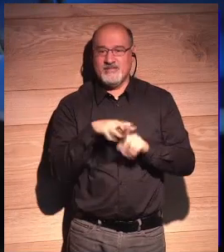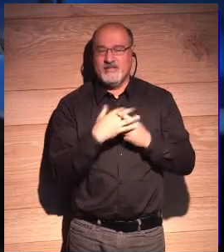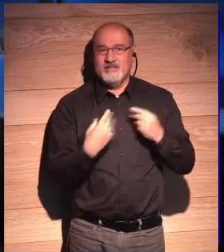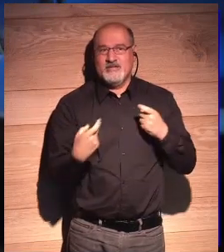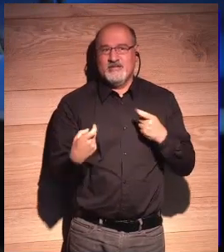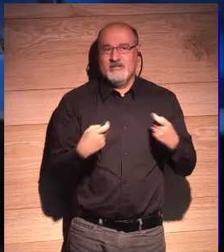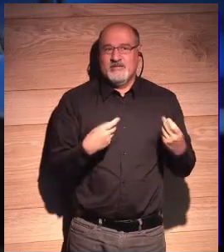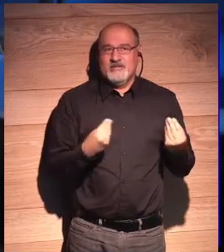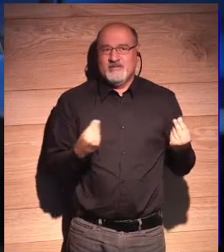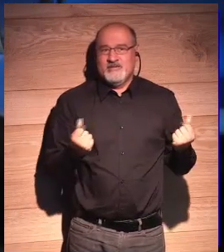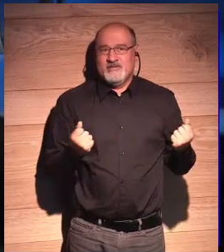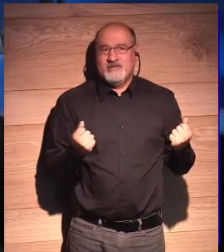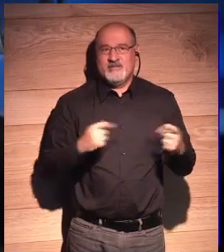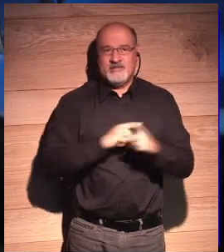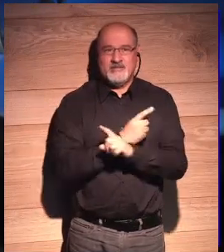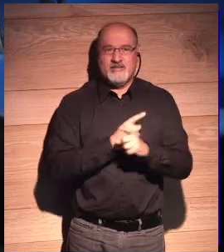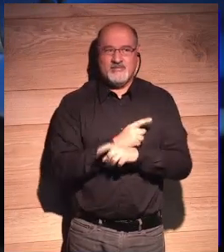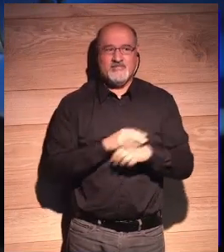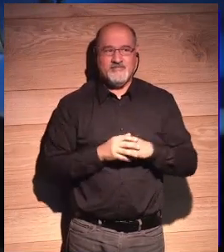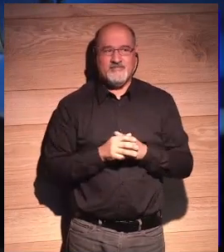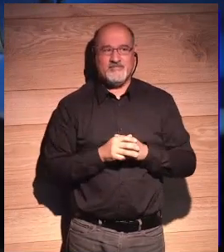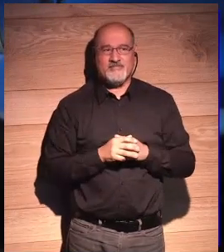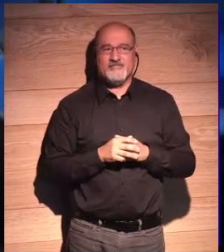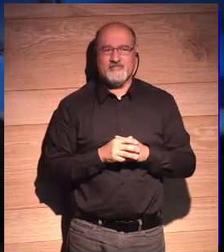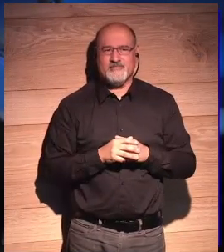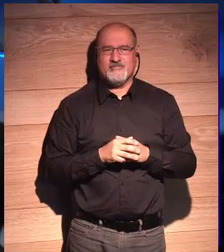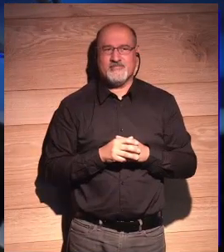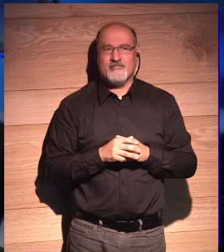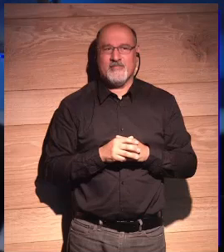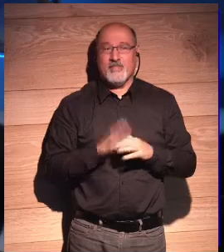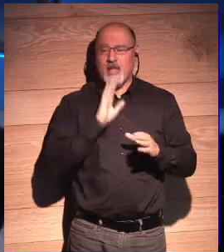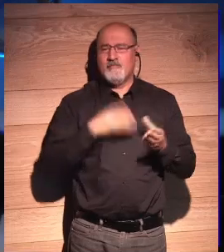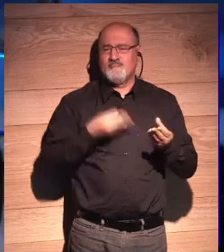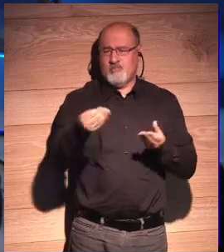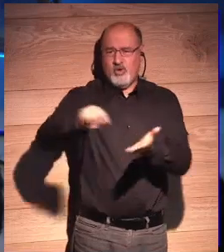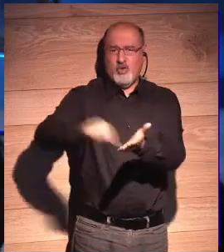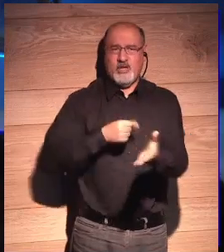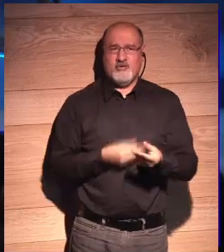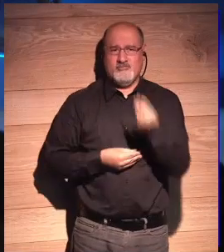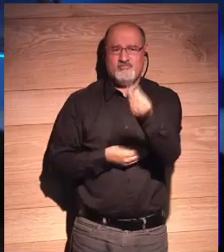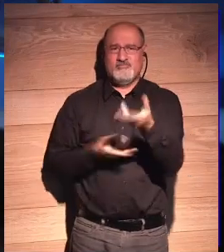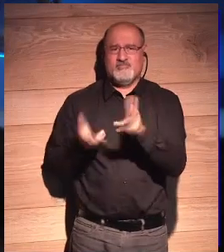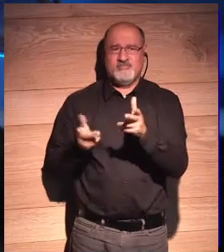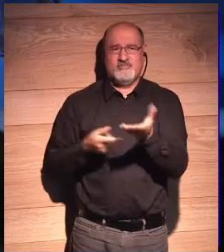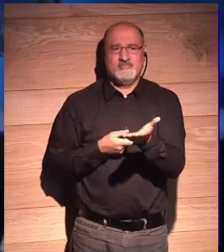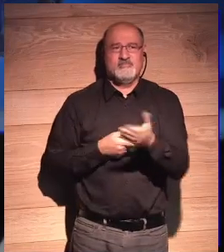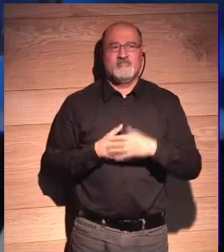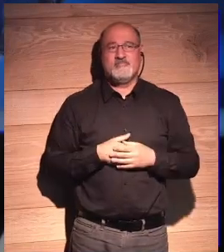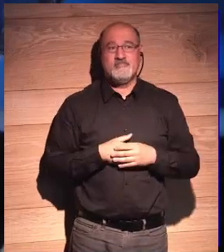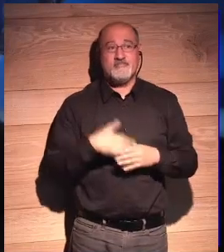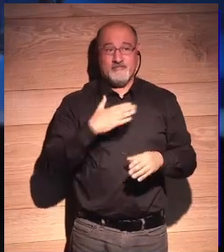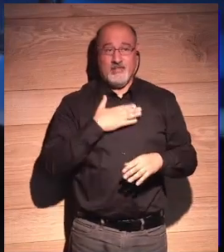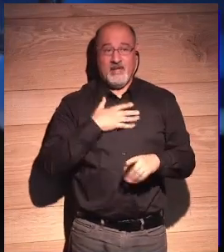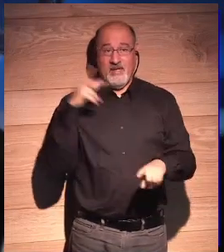putting us in a very tense situation, right? Would it be a good movie? Dirigida por ti, digo. Would it be a good movie? Well,